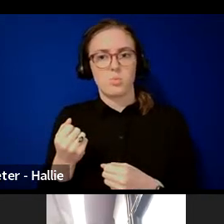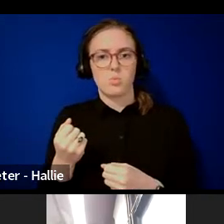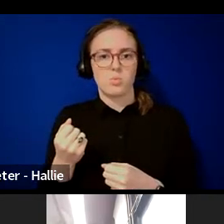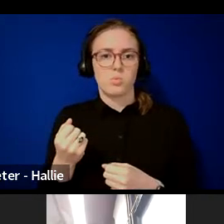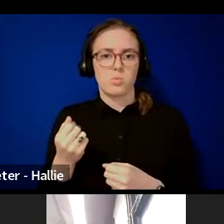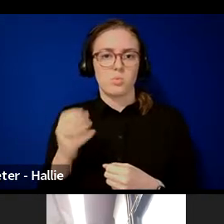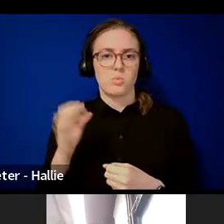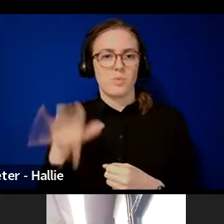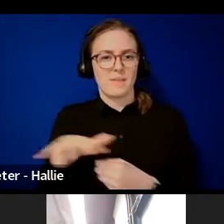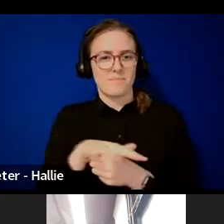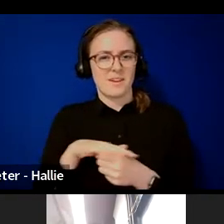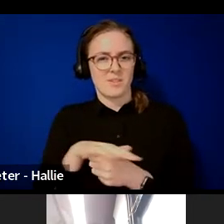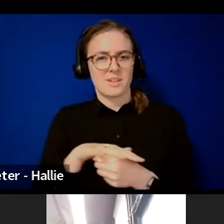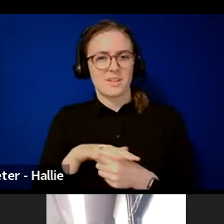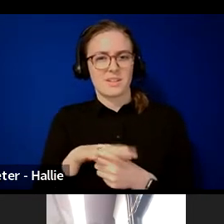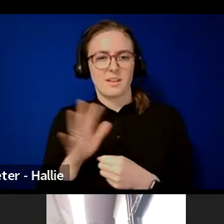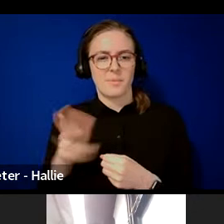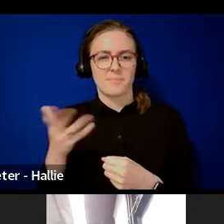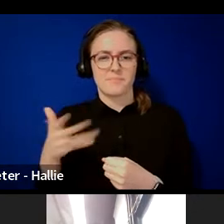an area where we just have